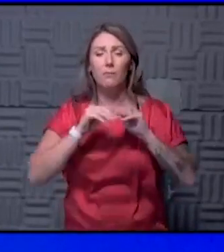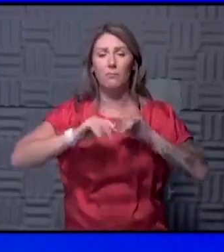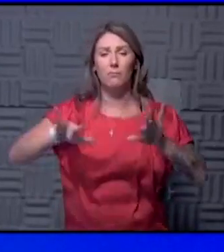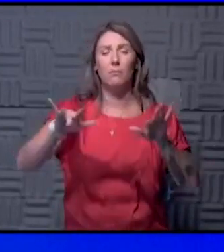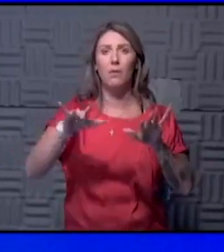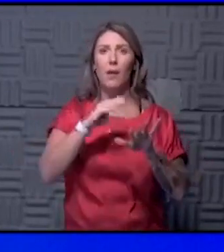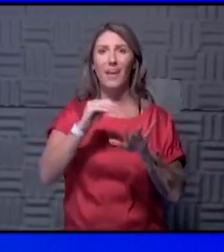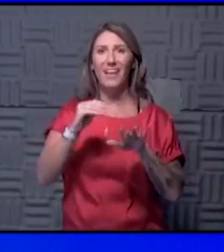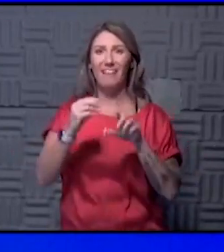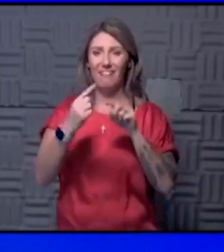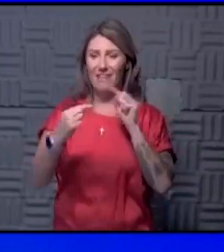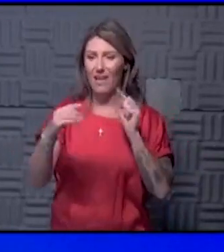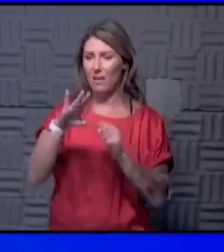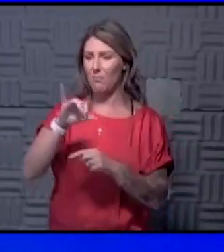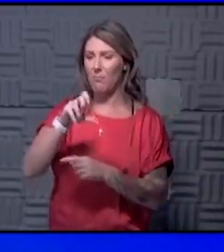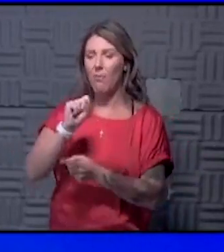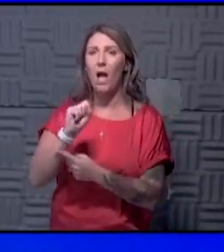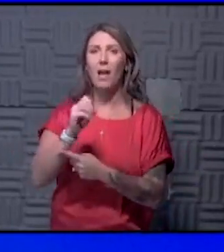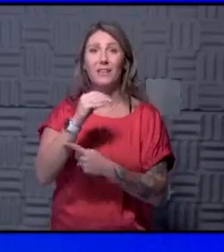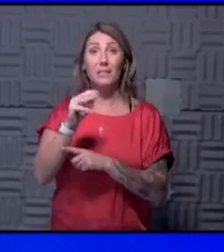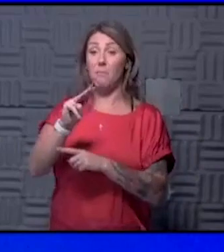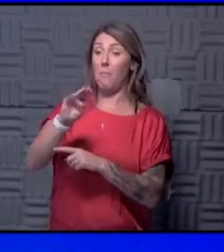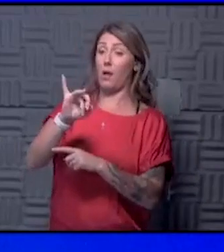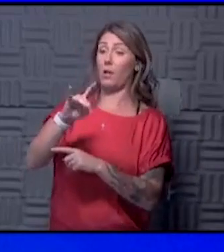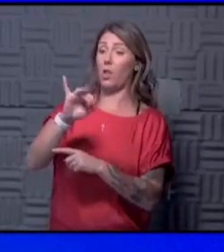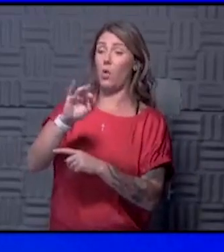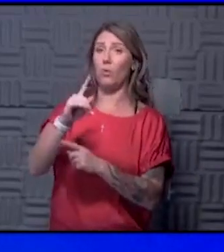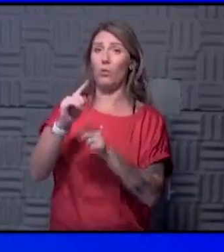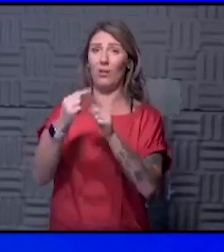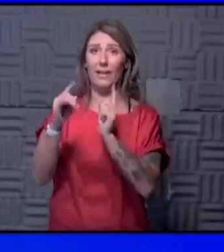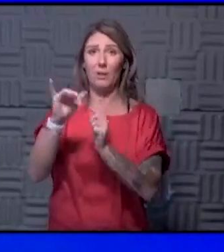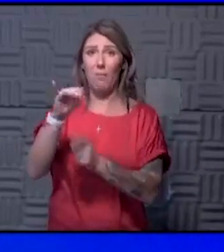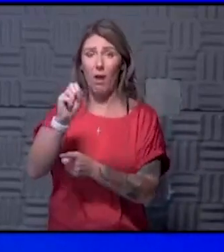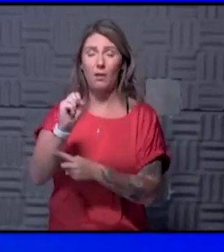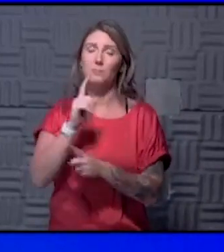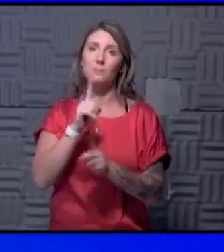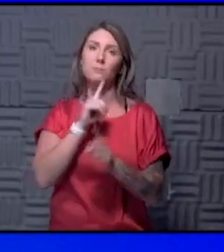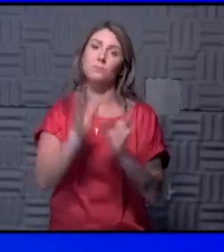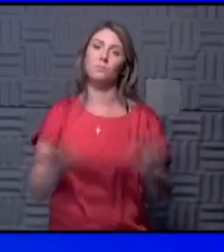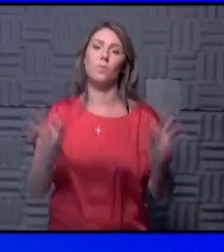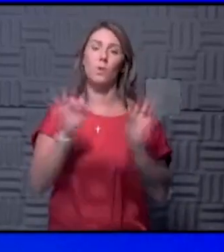the antibodies, the monoclonal antibodies, are going to be very important to really give your